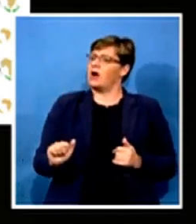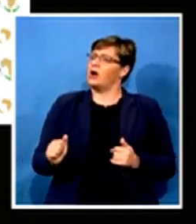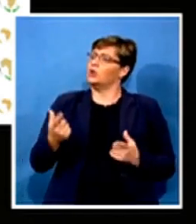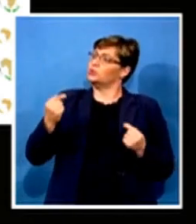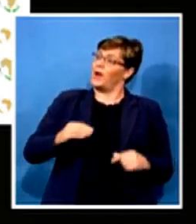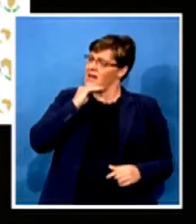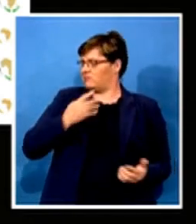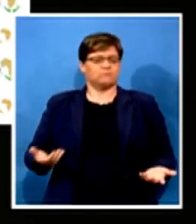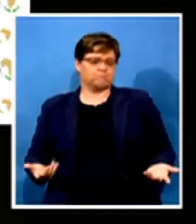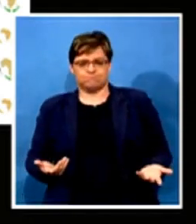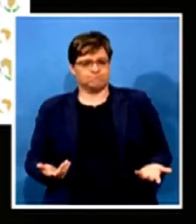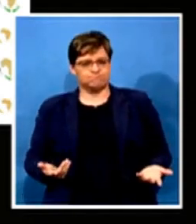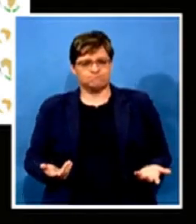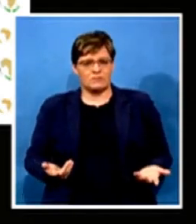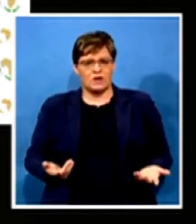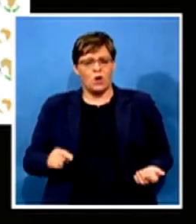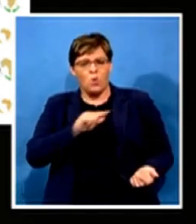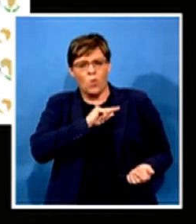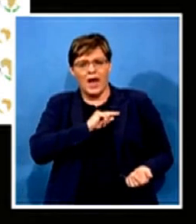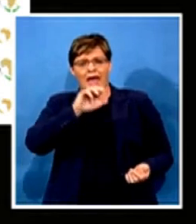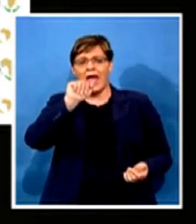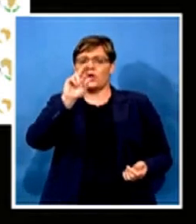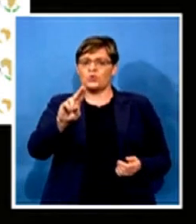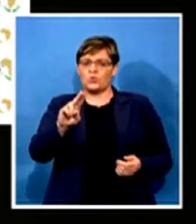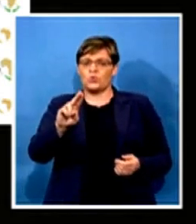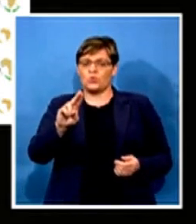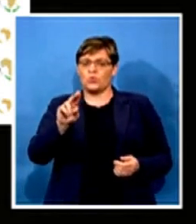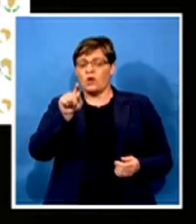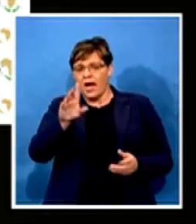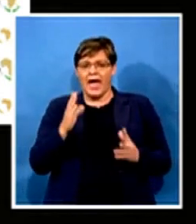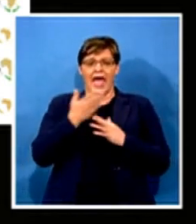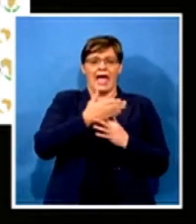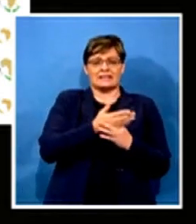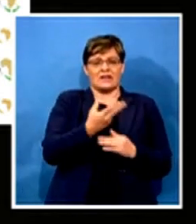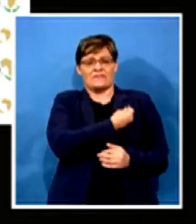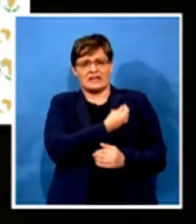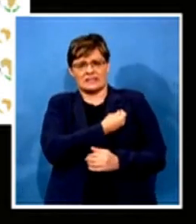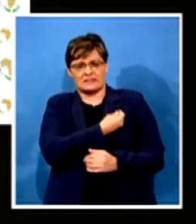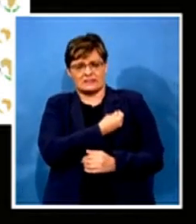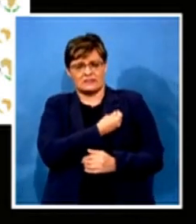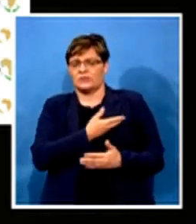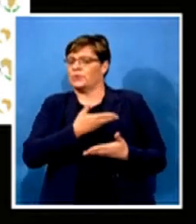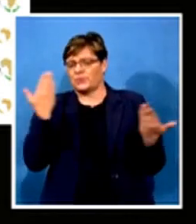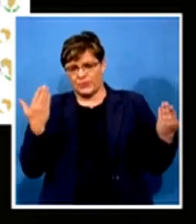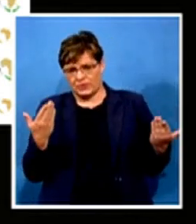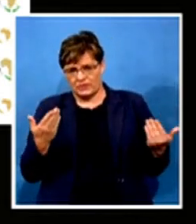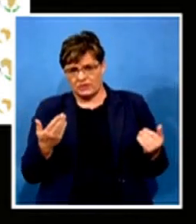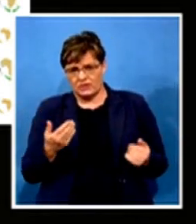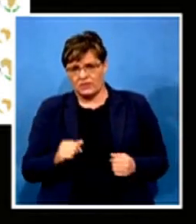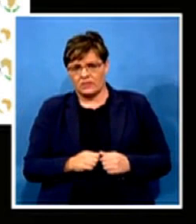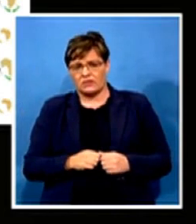AU member countries have access to the vaccine, and that the continent is likely to be left